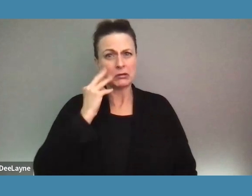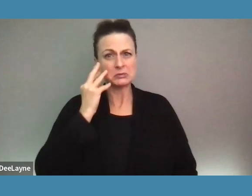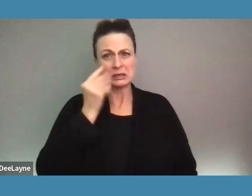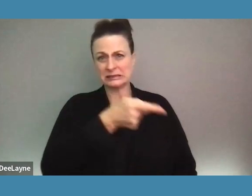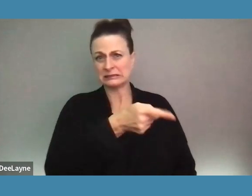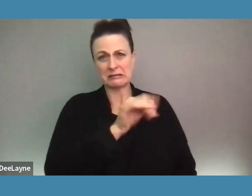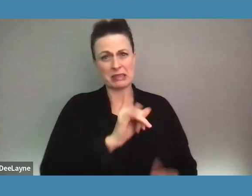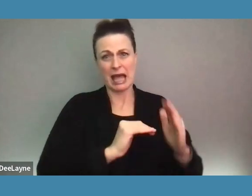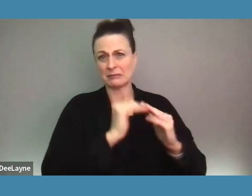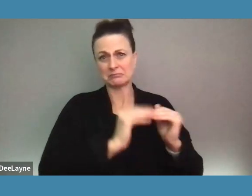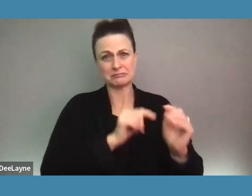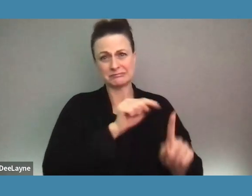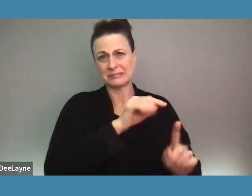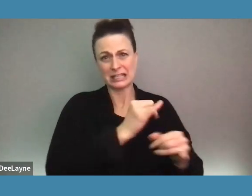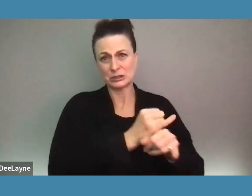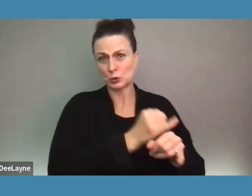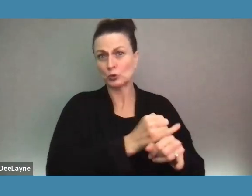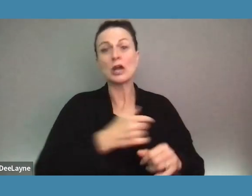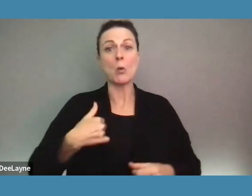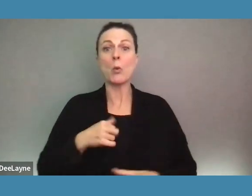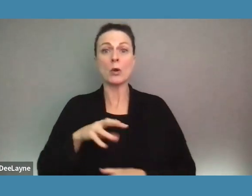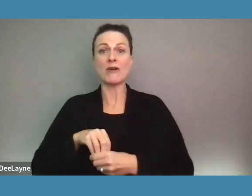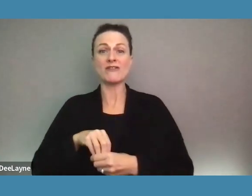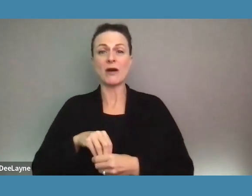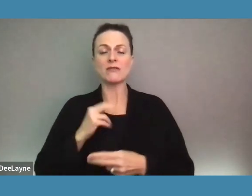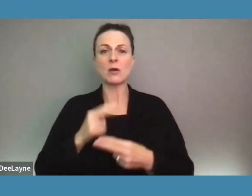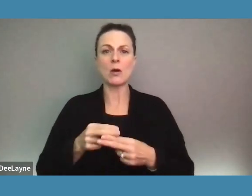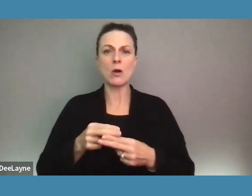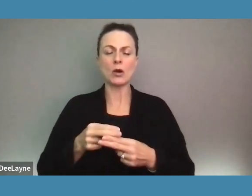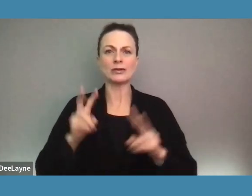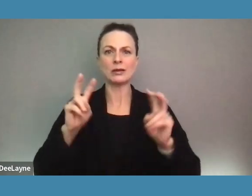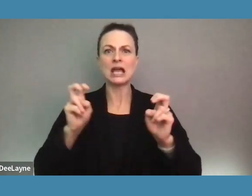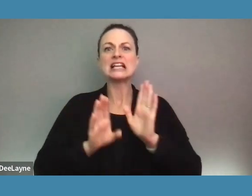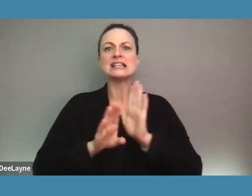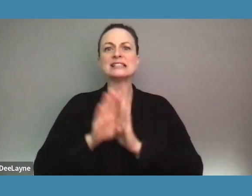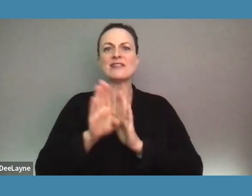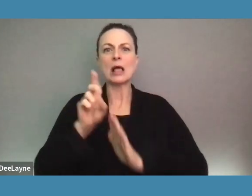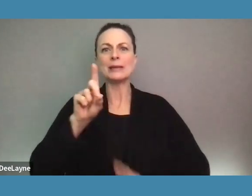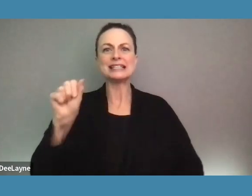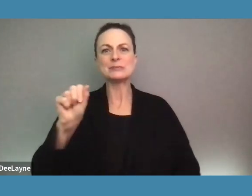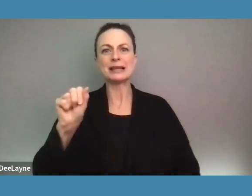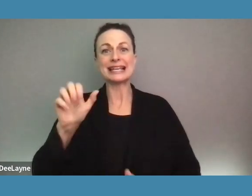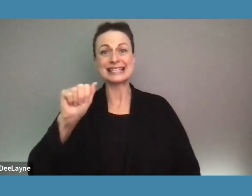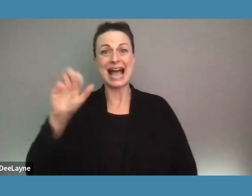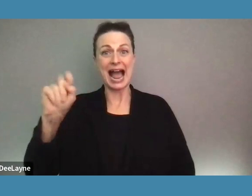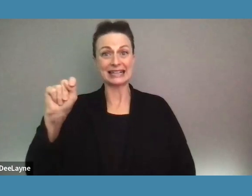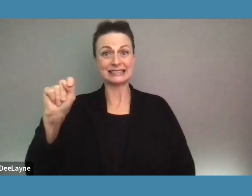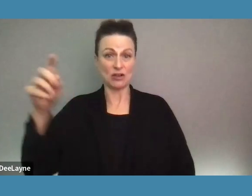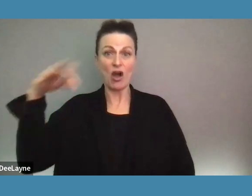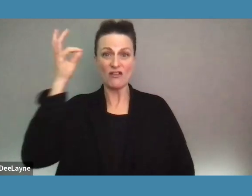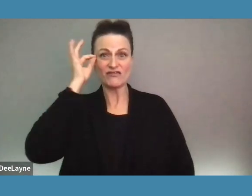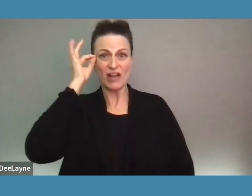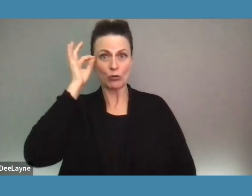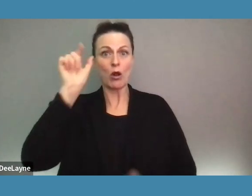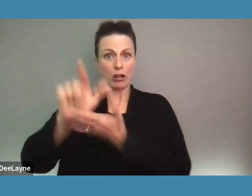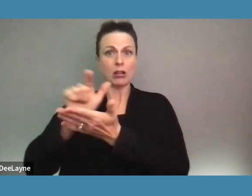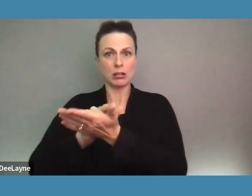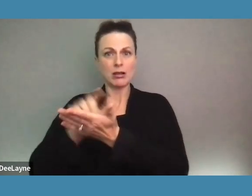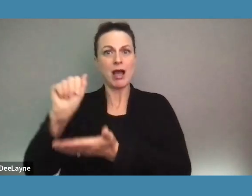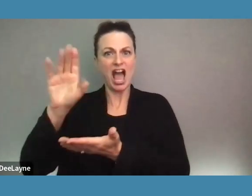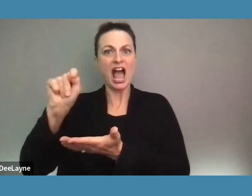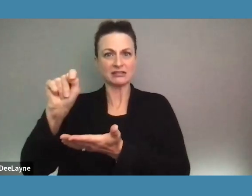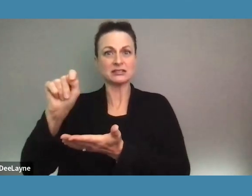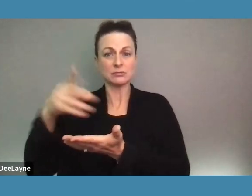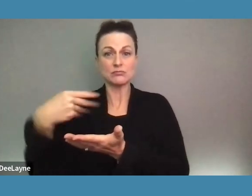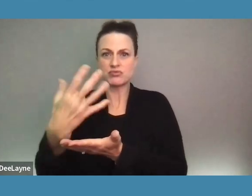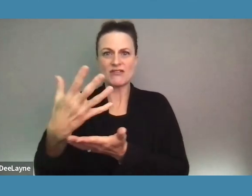And we were a part of what's called the Developmental Disabilities Act. So it's a federal act that provides our